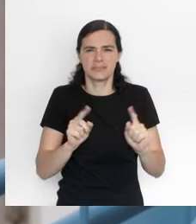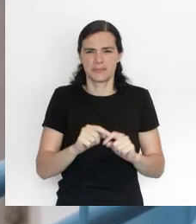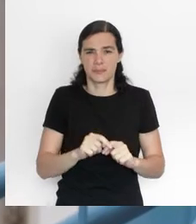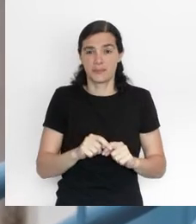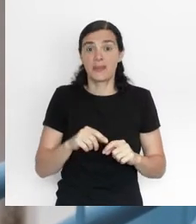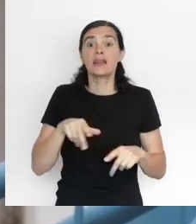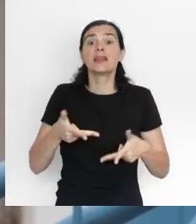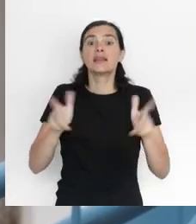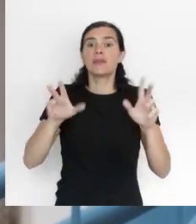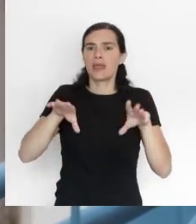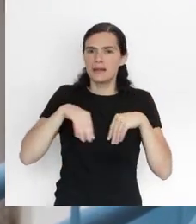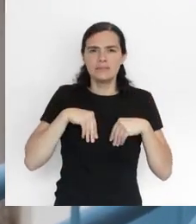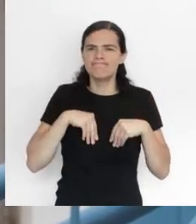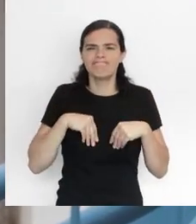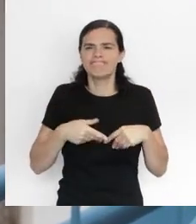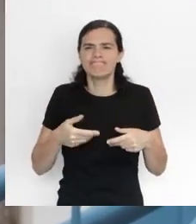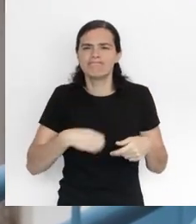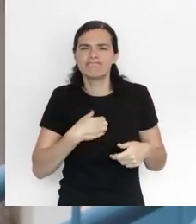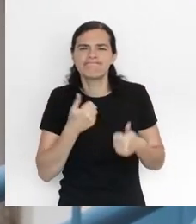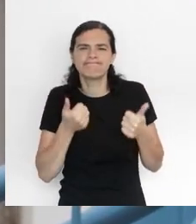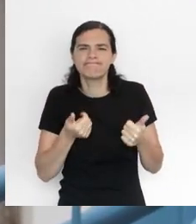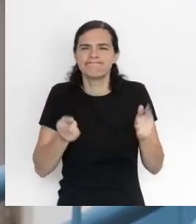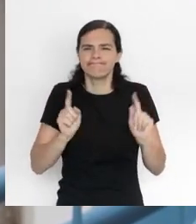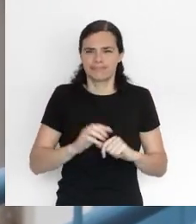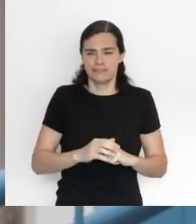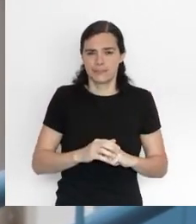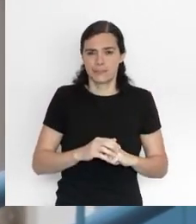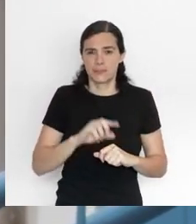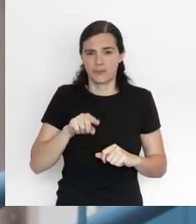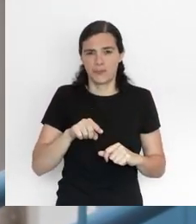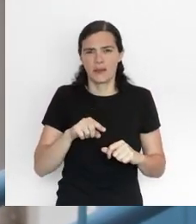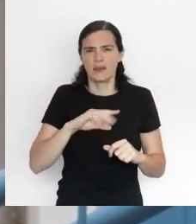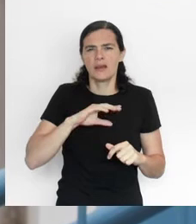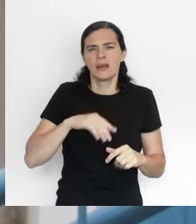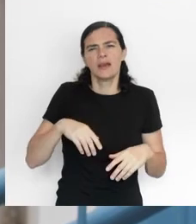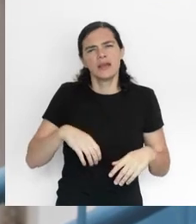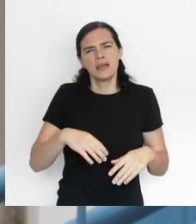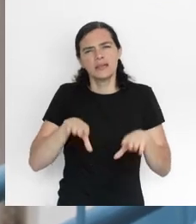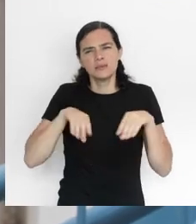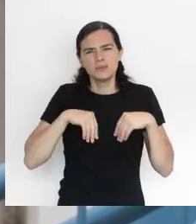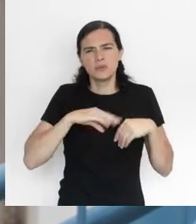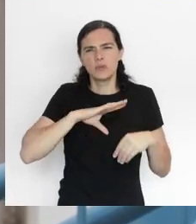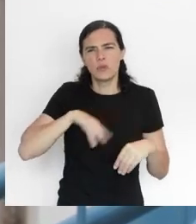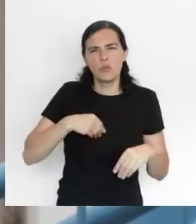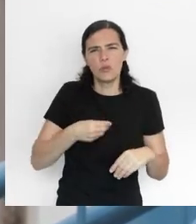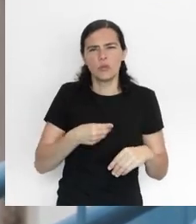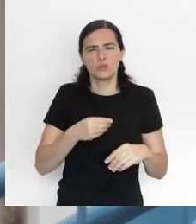comfortable. Assuming freedom is not comfortable. Assuming of worth, entering a